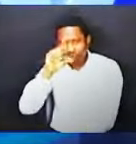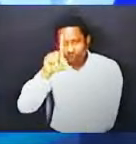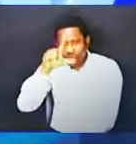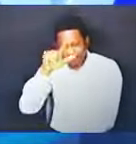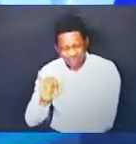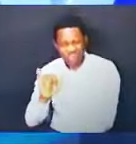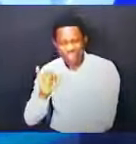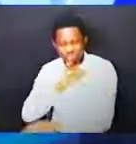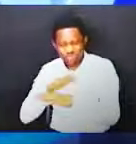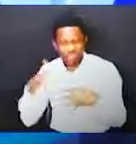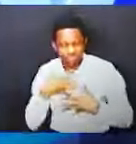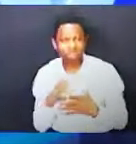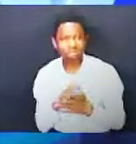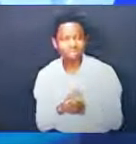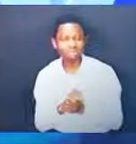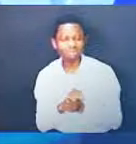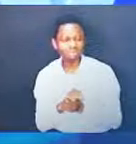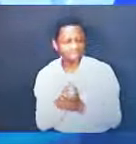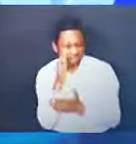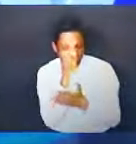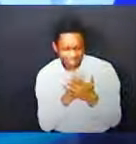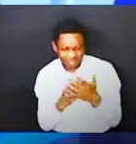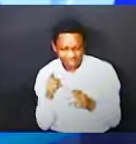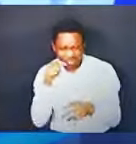Sometimes it appears like a caricature.